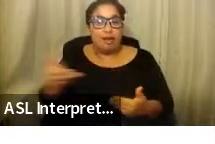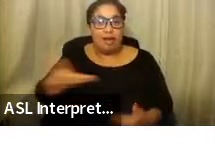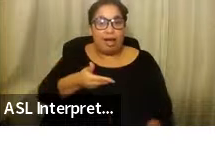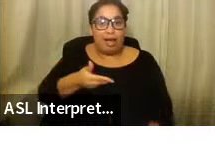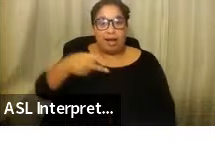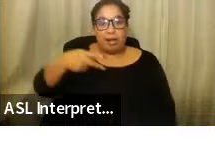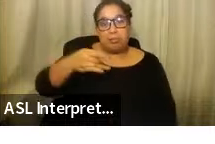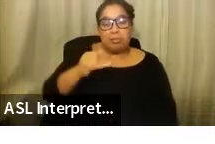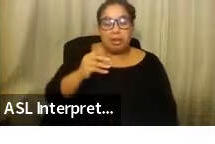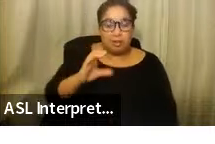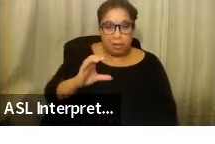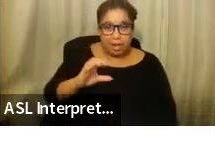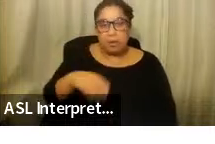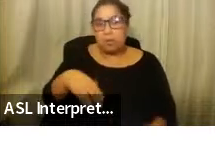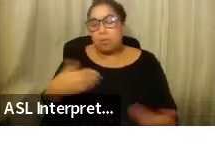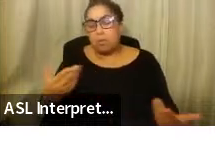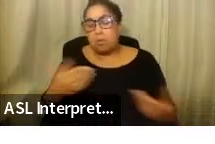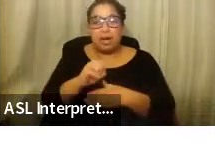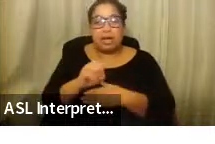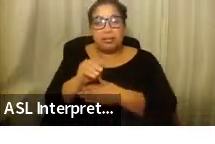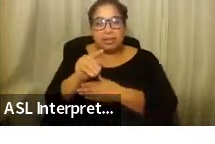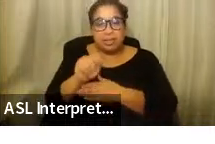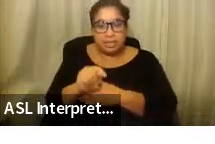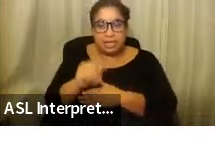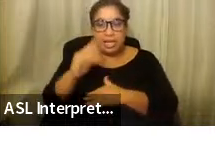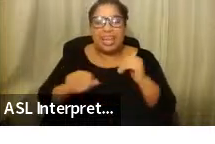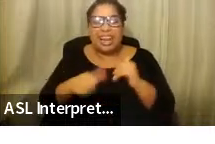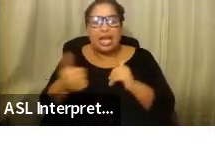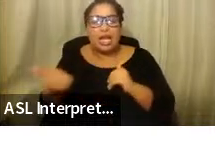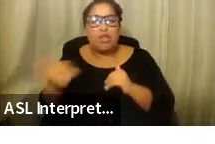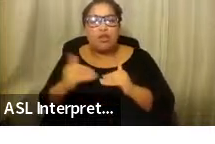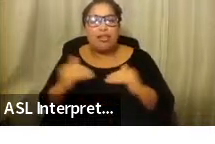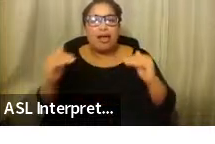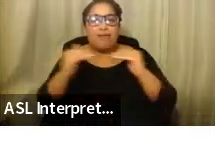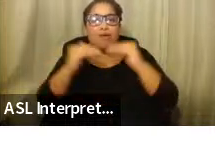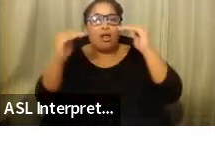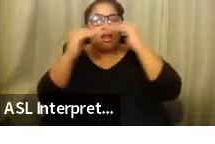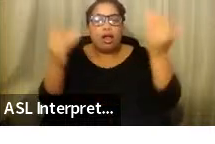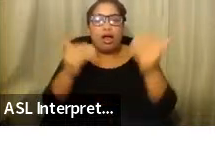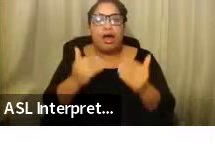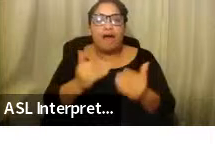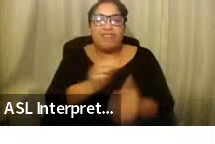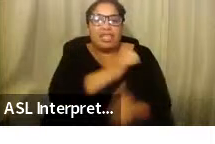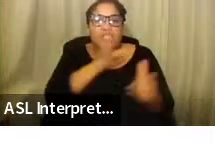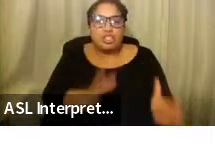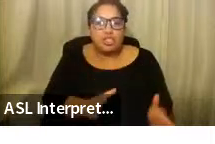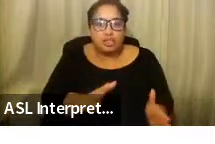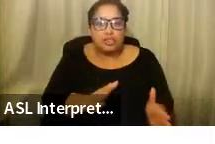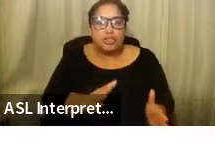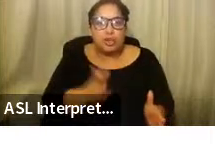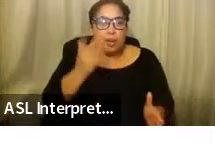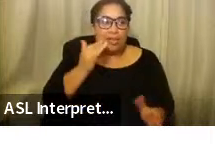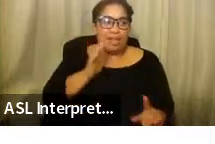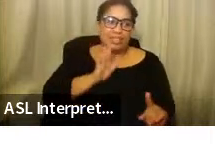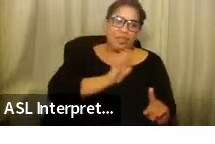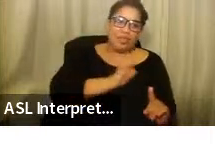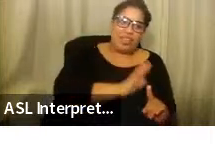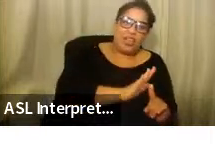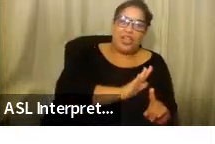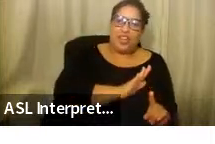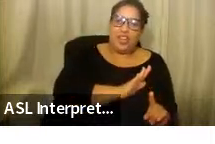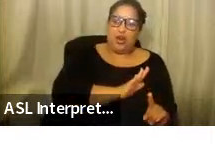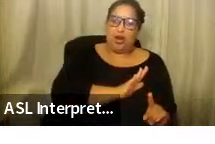or an EMT to be in the field than it is any other level of clinician, because that's what they've signed up to do. So that makes them